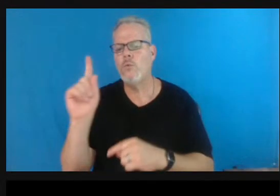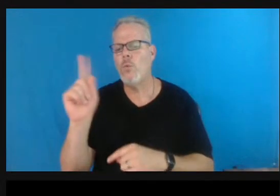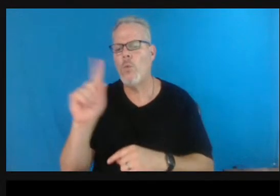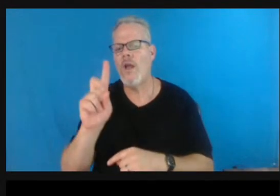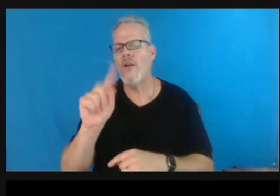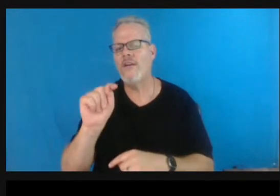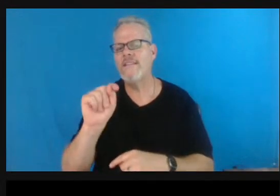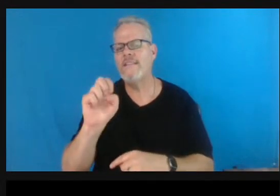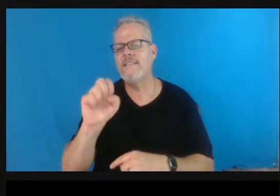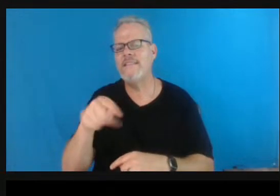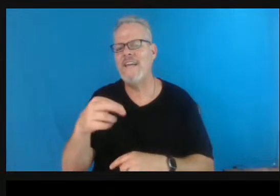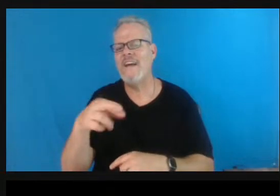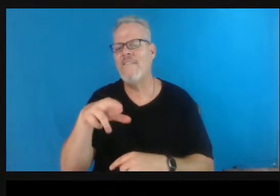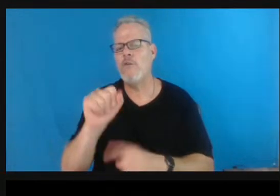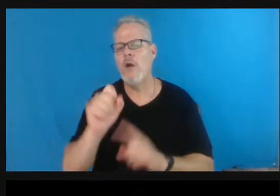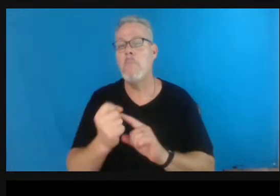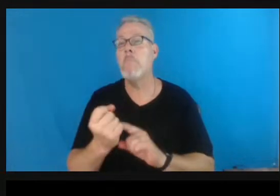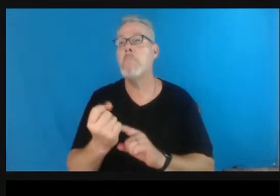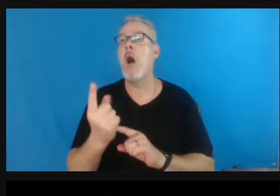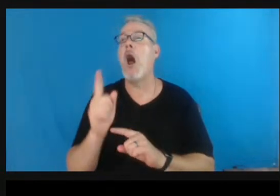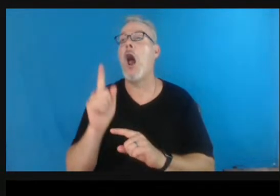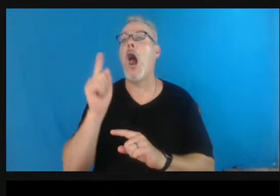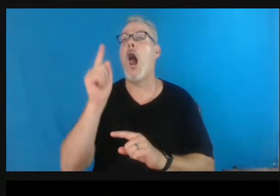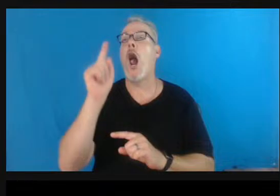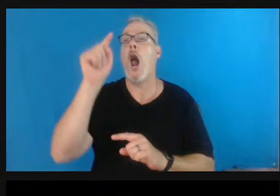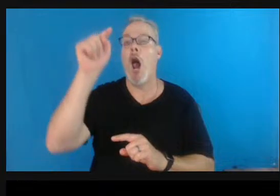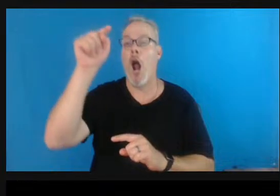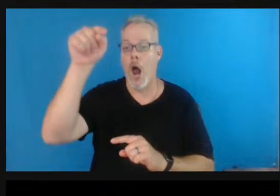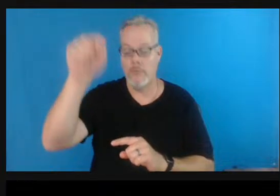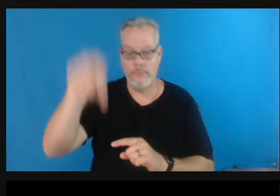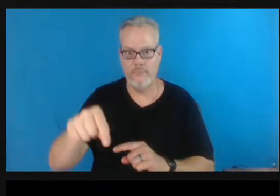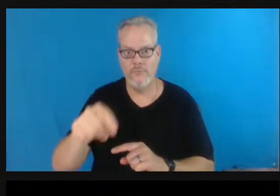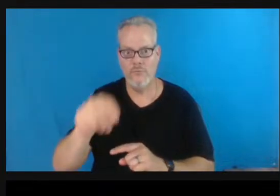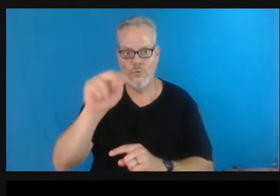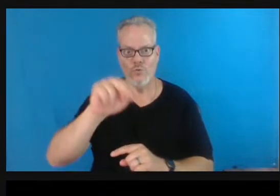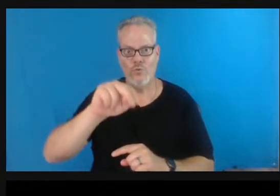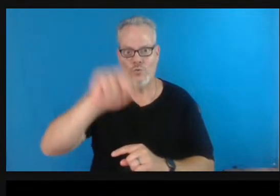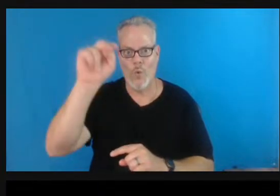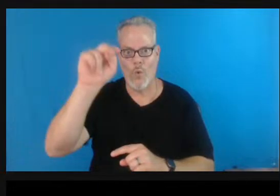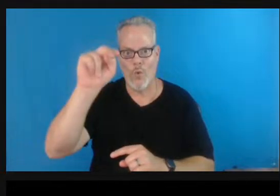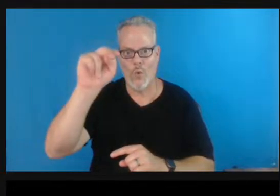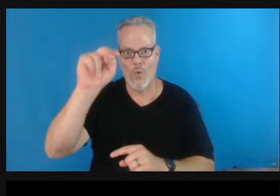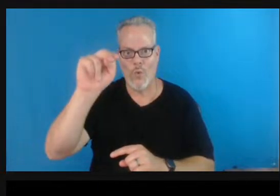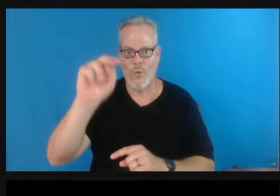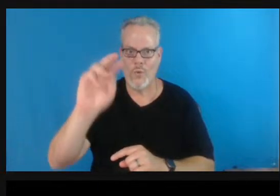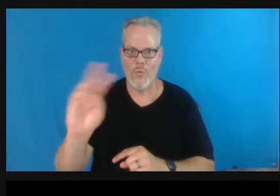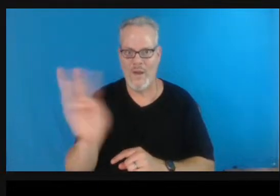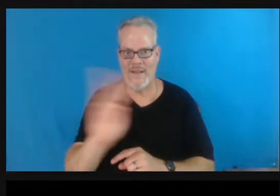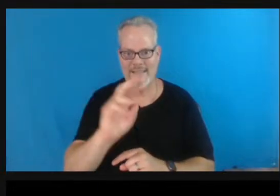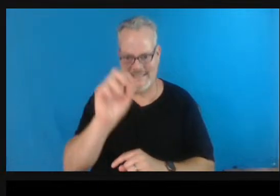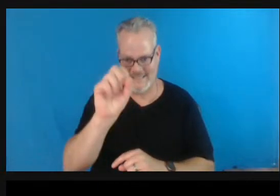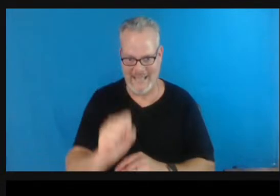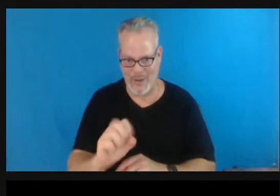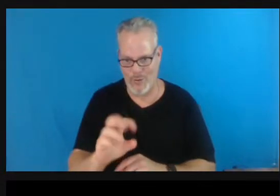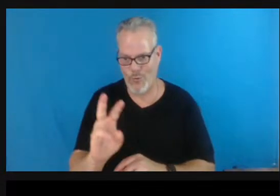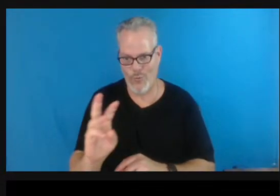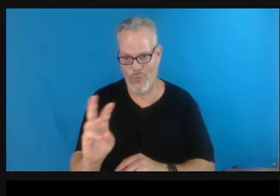the northwest or all the way to the southwest in this kind of triangle zone here from where the fountain blew out of the